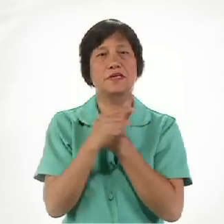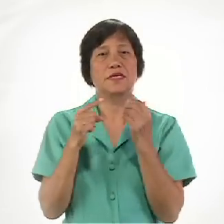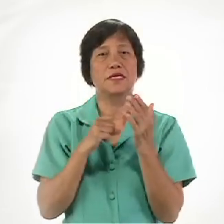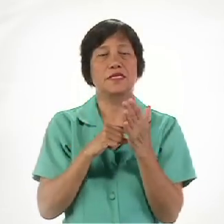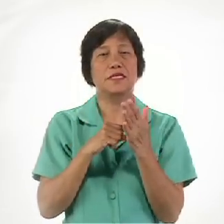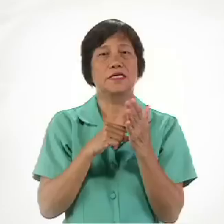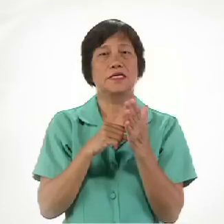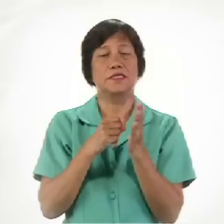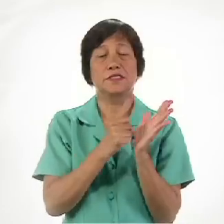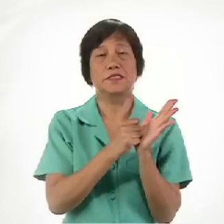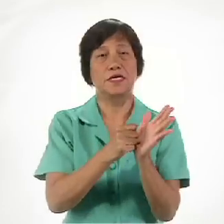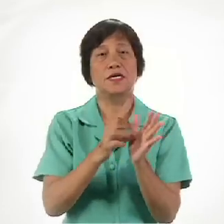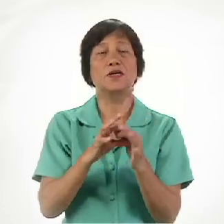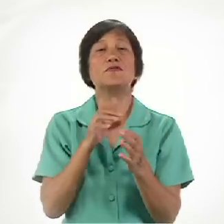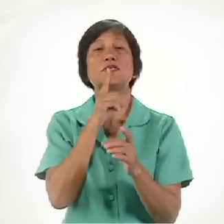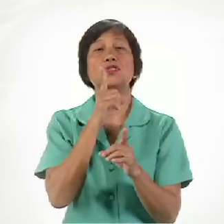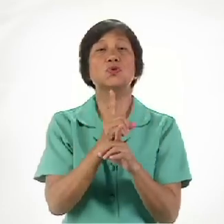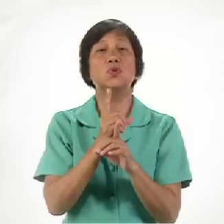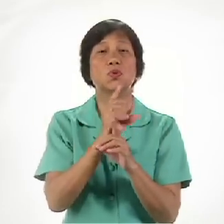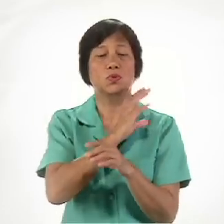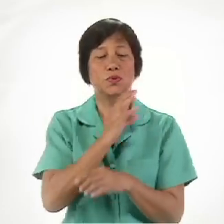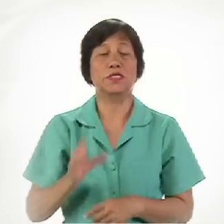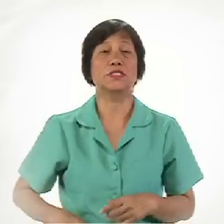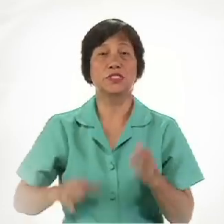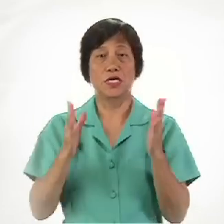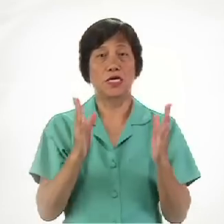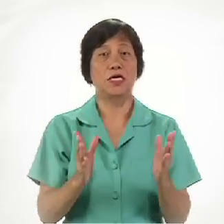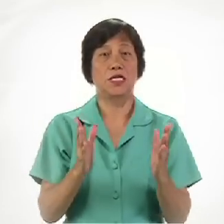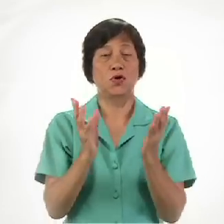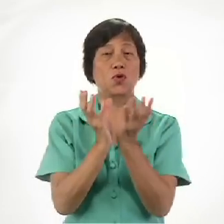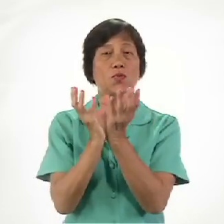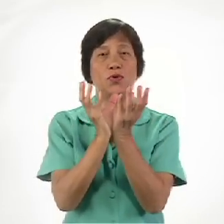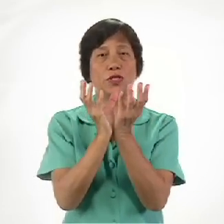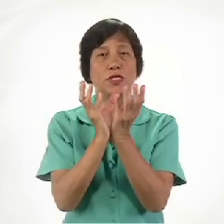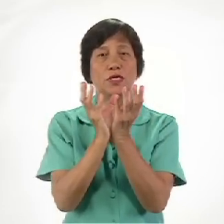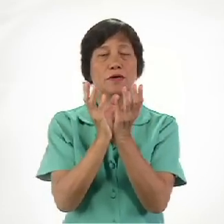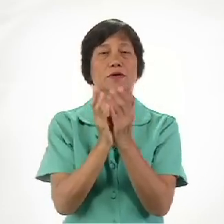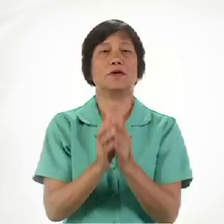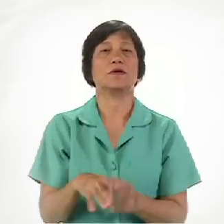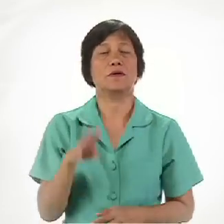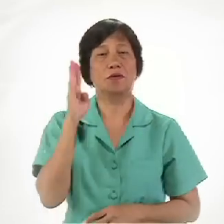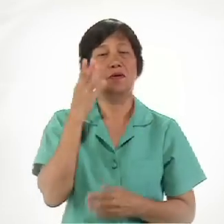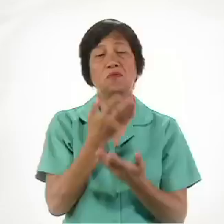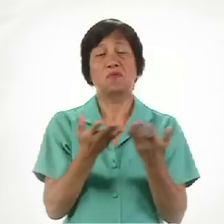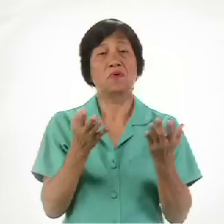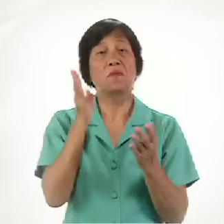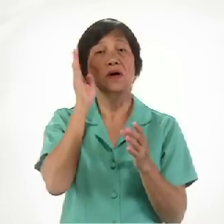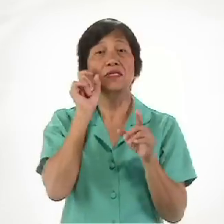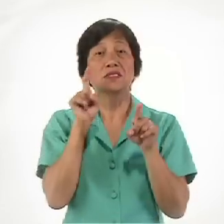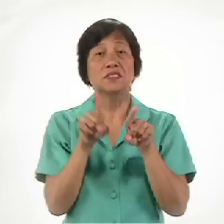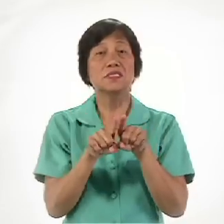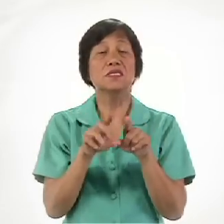mark of a true Christian community Where brothers and sisters are responsible